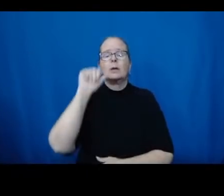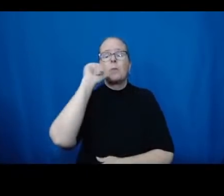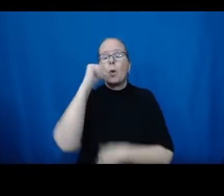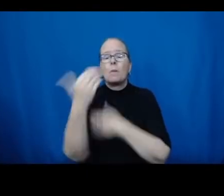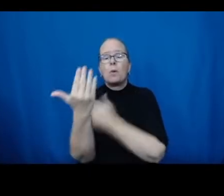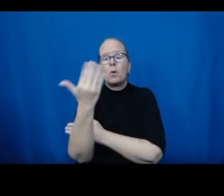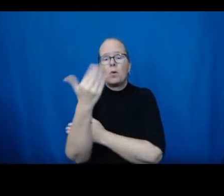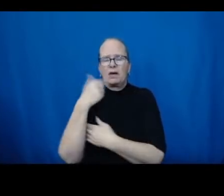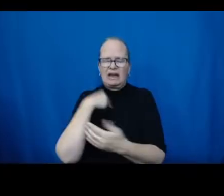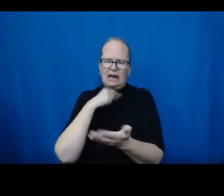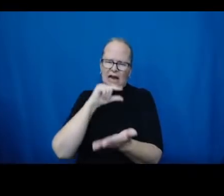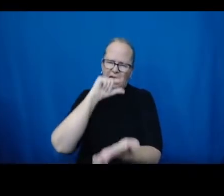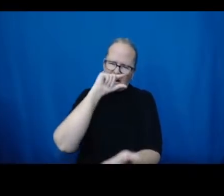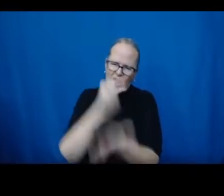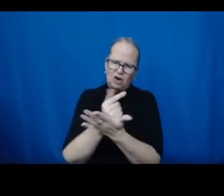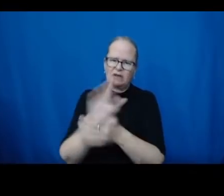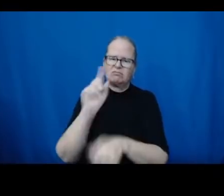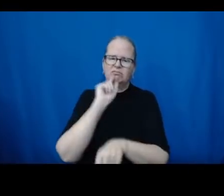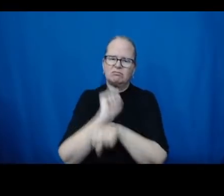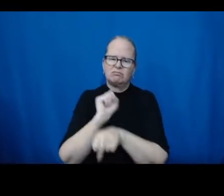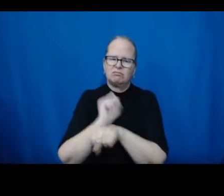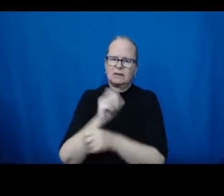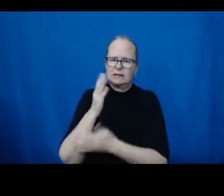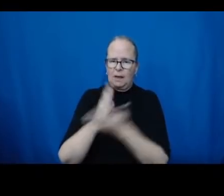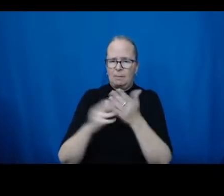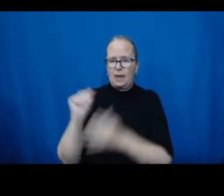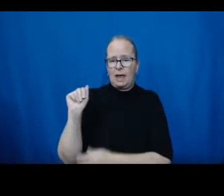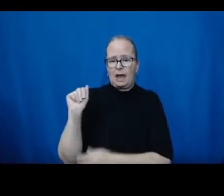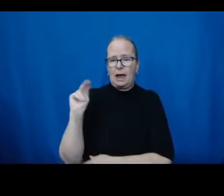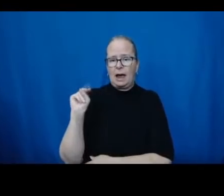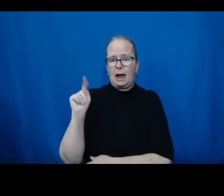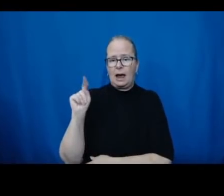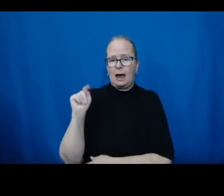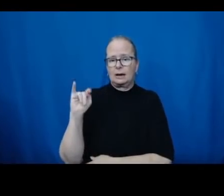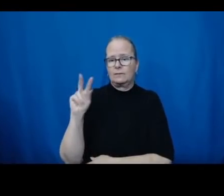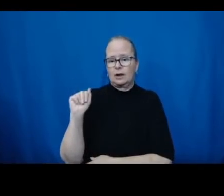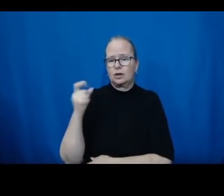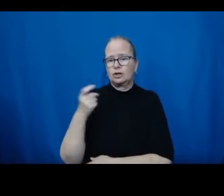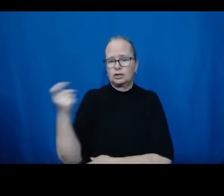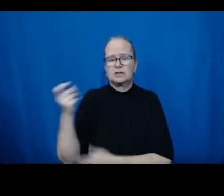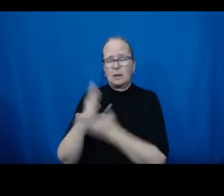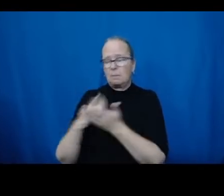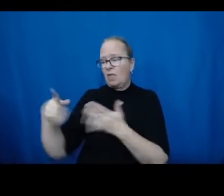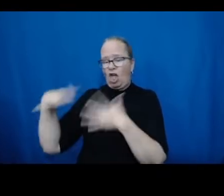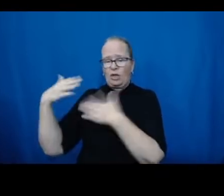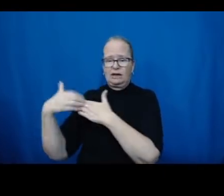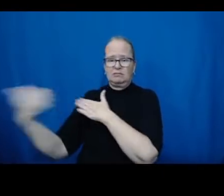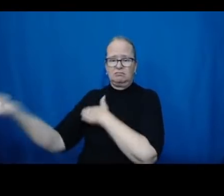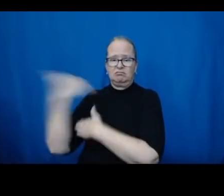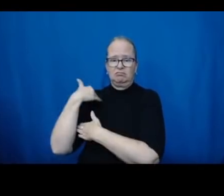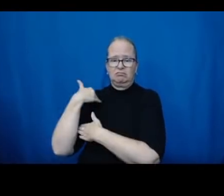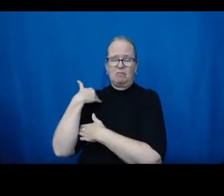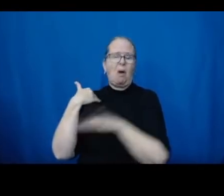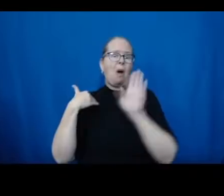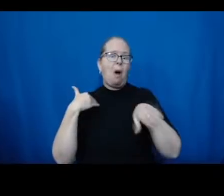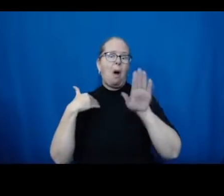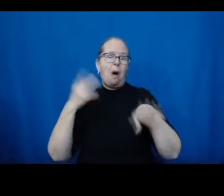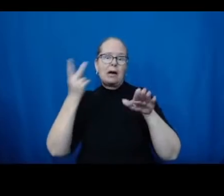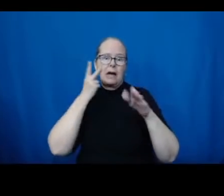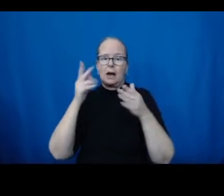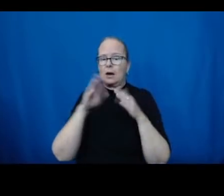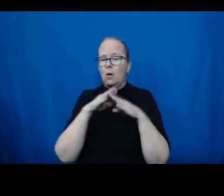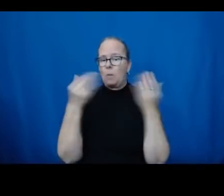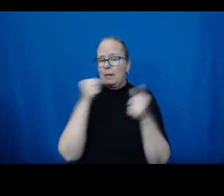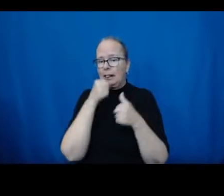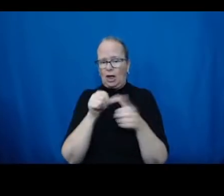to me. Or it'll be on anti-vaxxer blogs, quoting that letter. And once it's out there, you